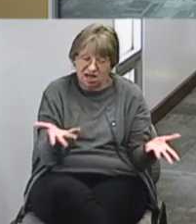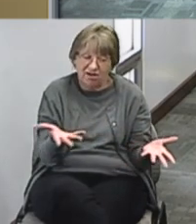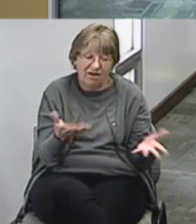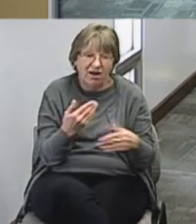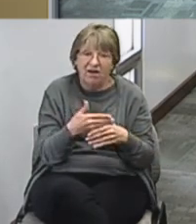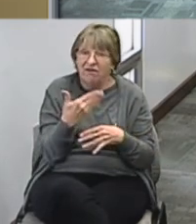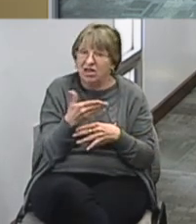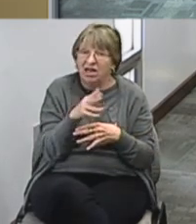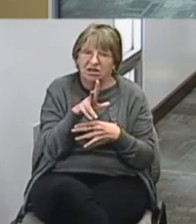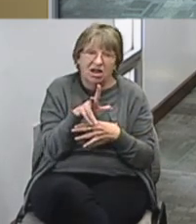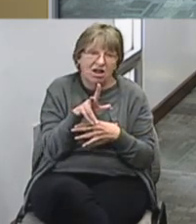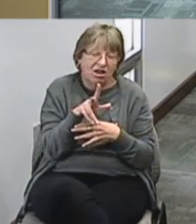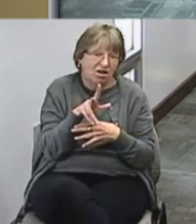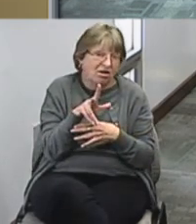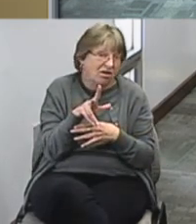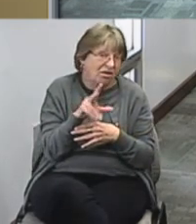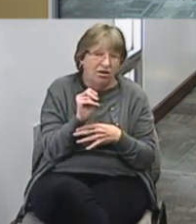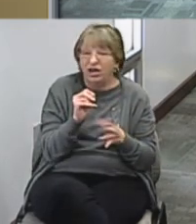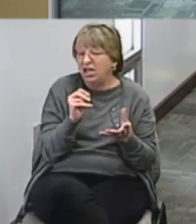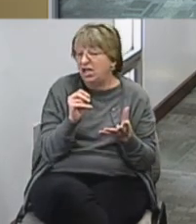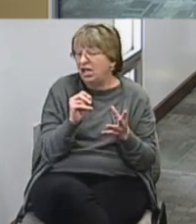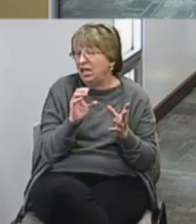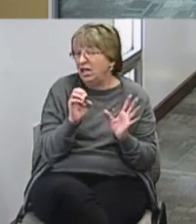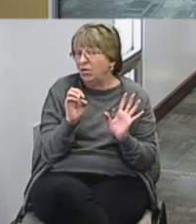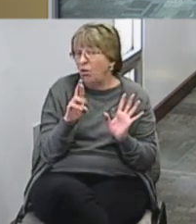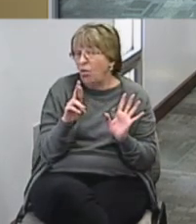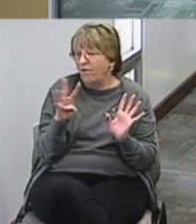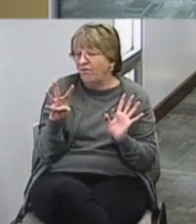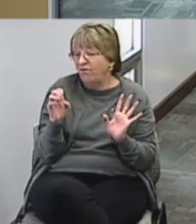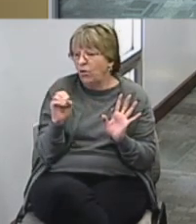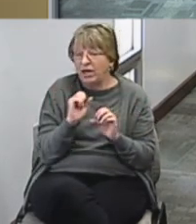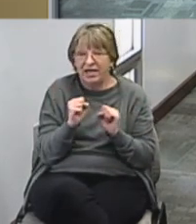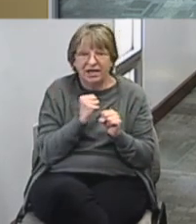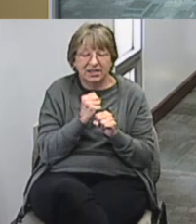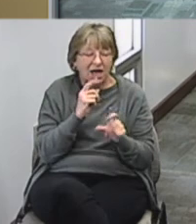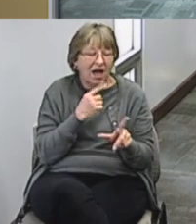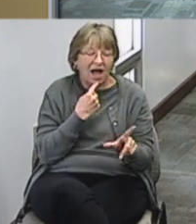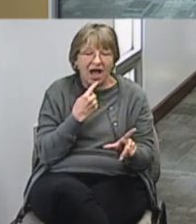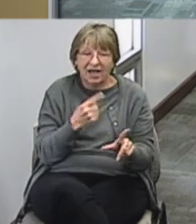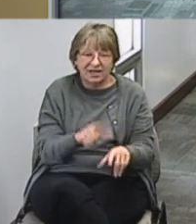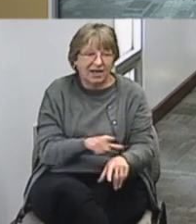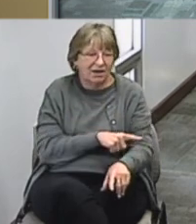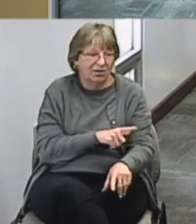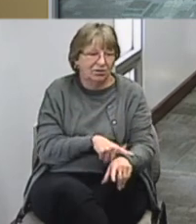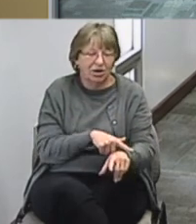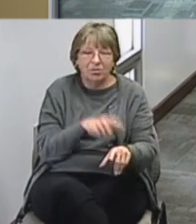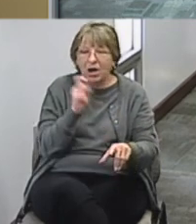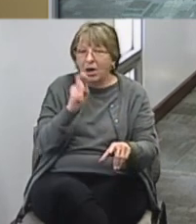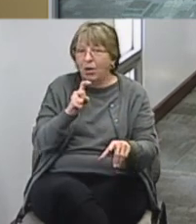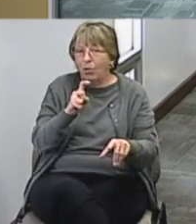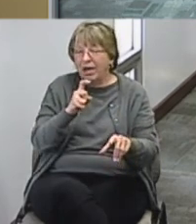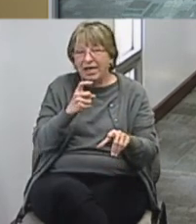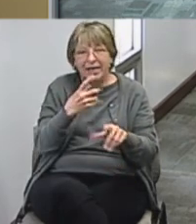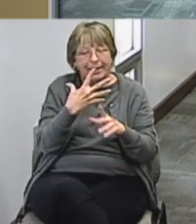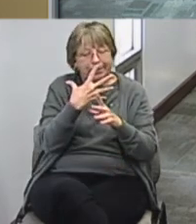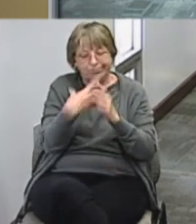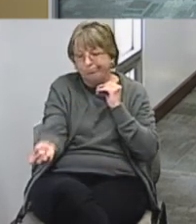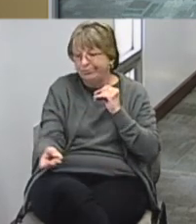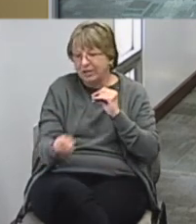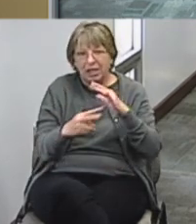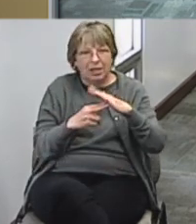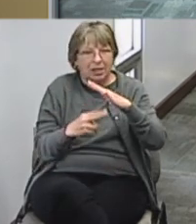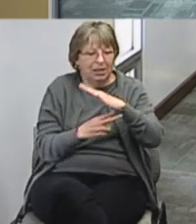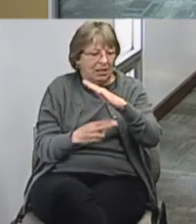next 30, 40 years. Well, I say long-term, we absolutely need to move away from those bridges. They're not sustainable. They're going to cost way